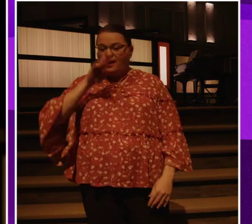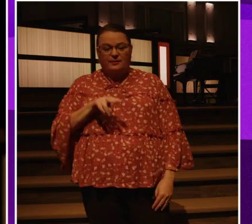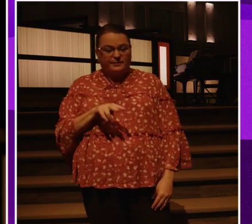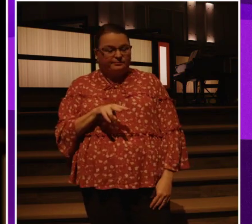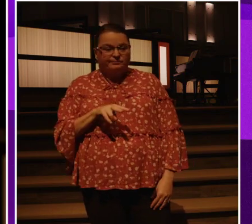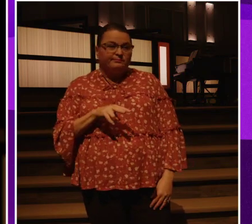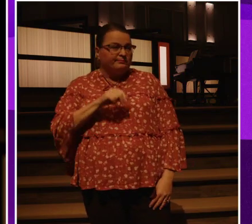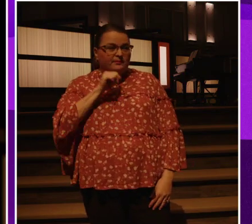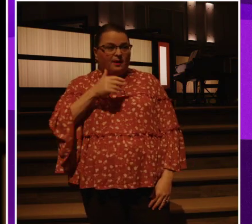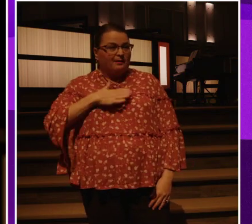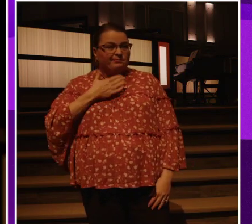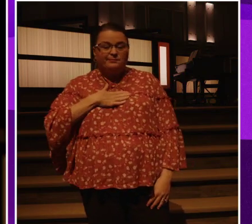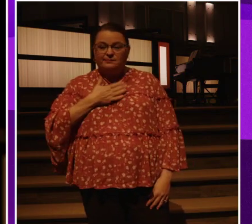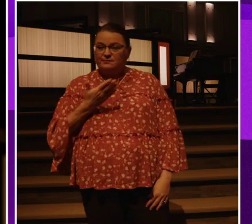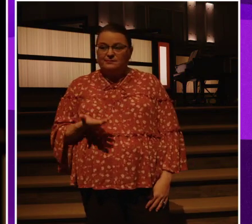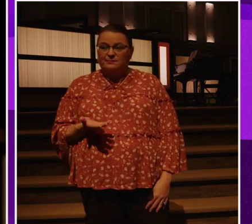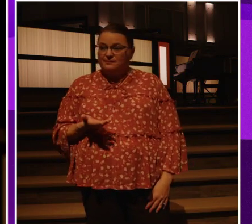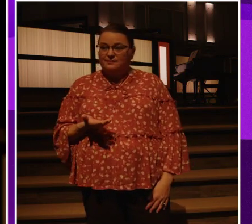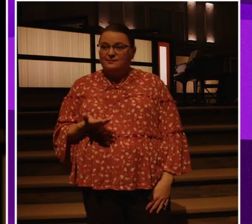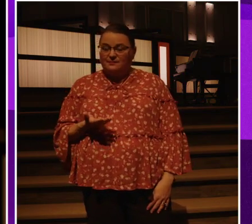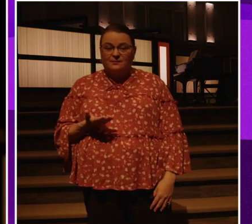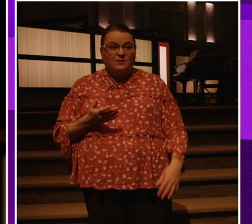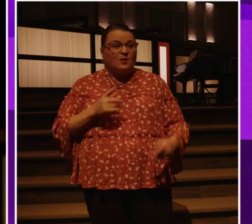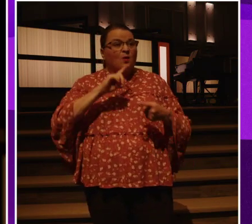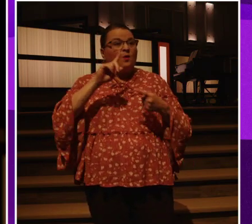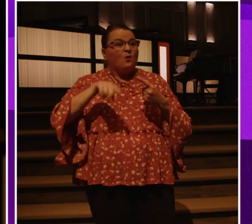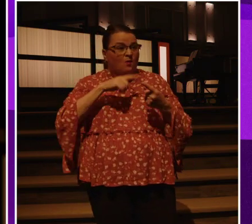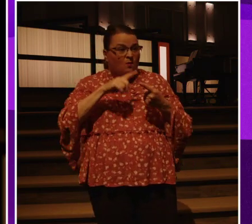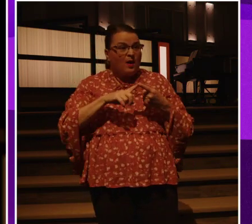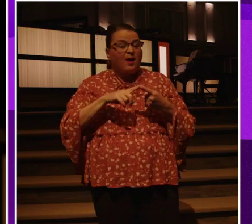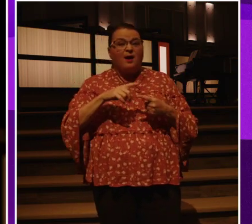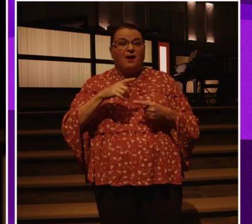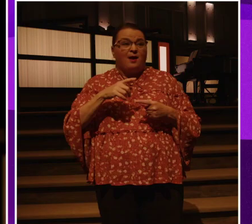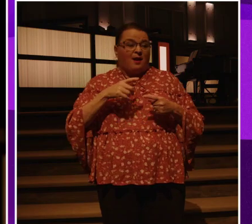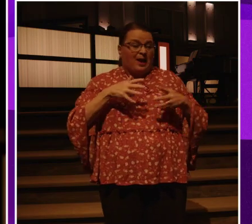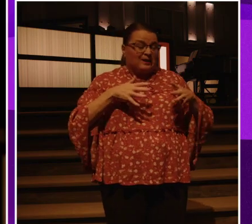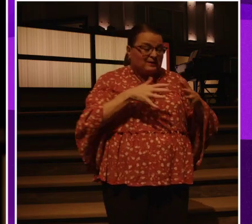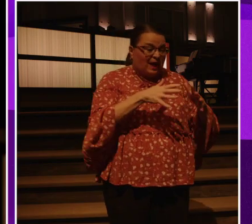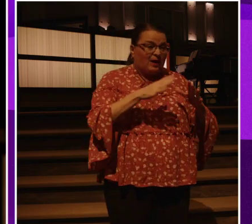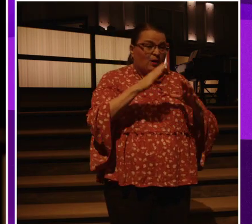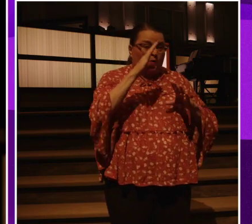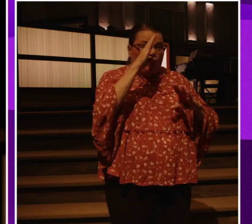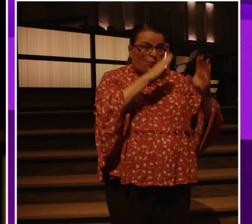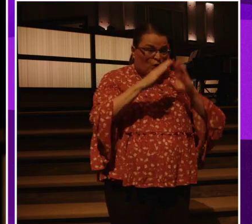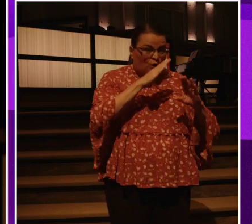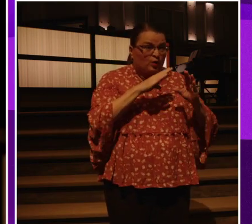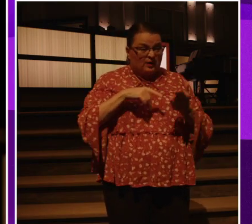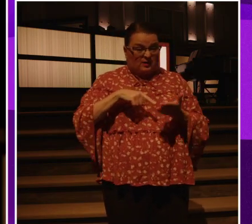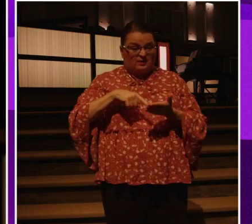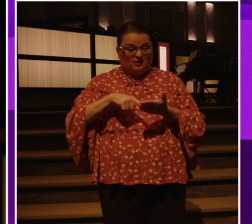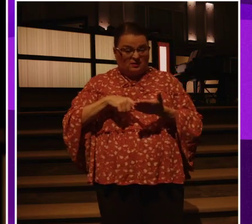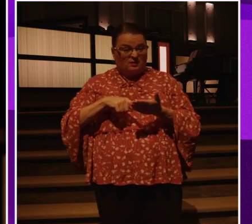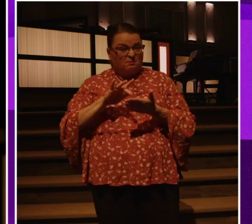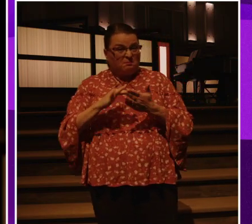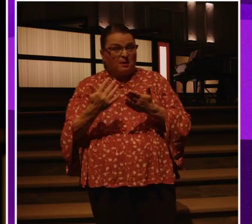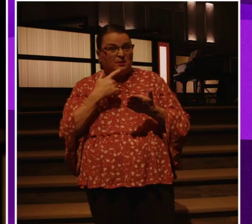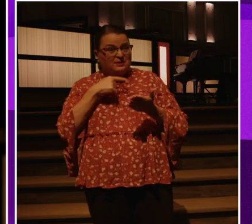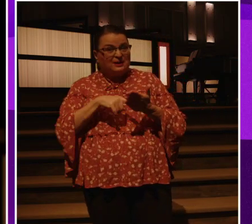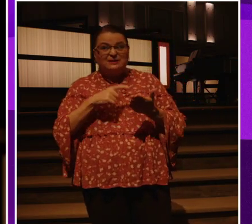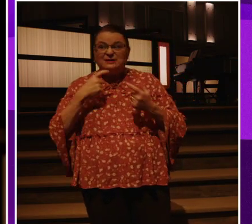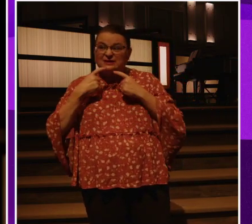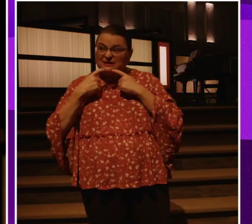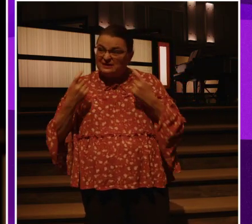we are full of anxiety. Anxiety and worry are actually a sin. It is, and it may